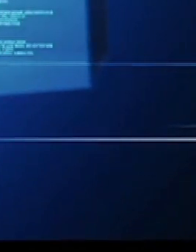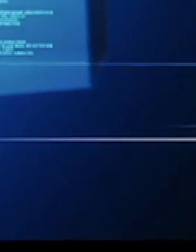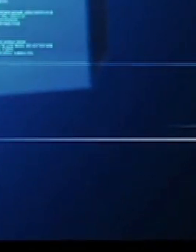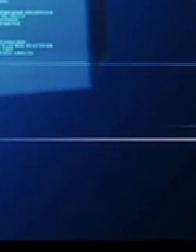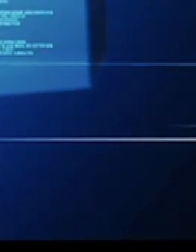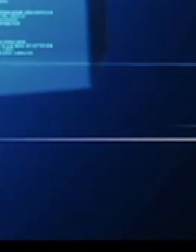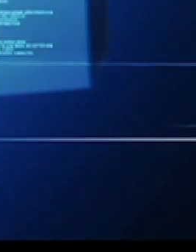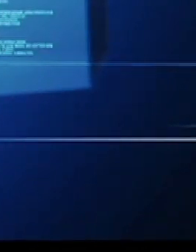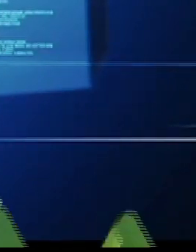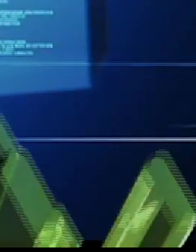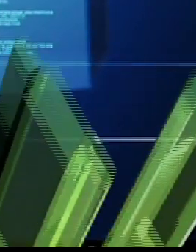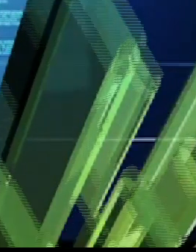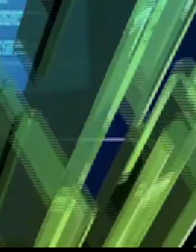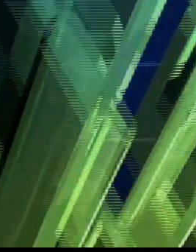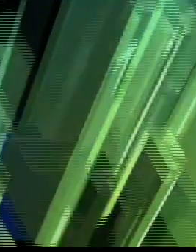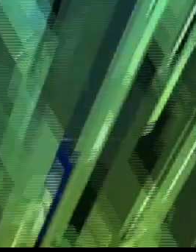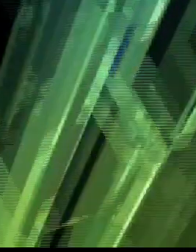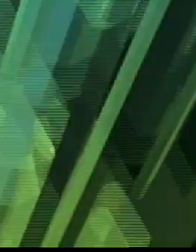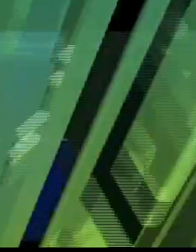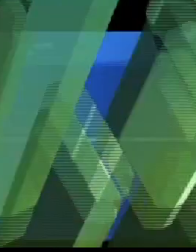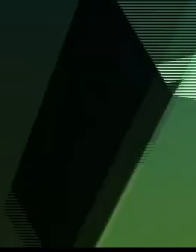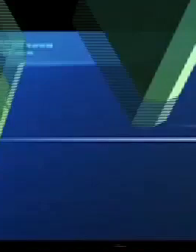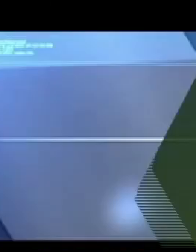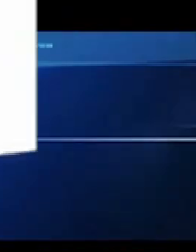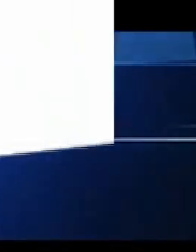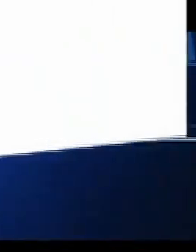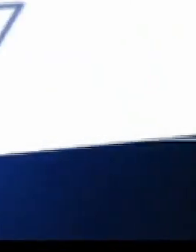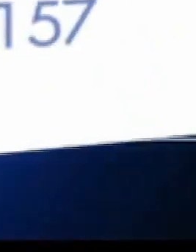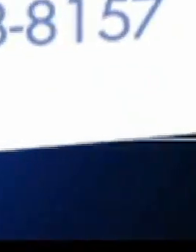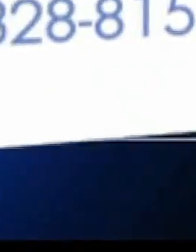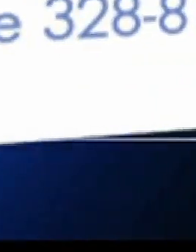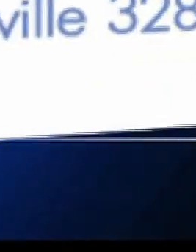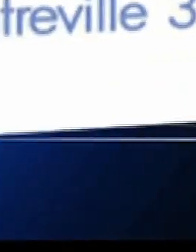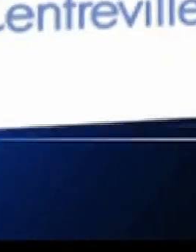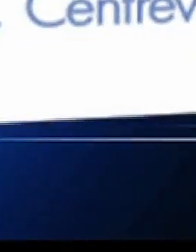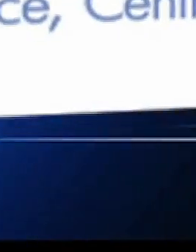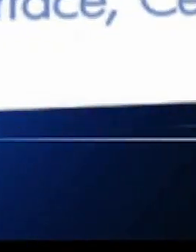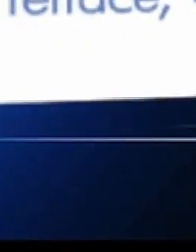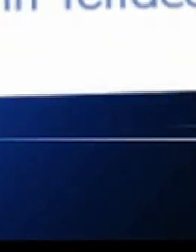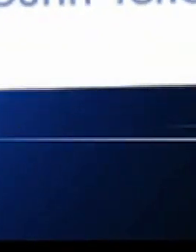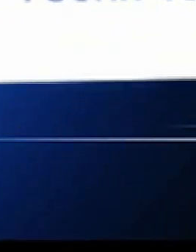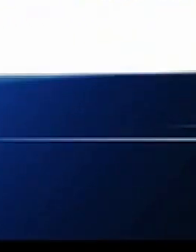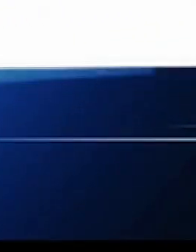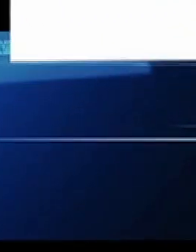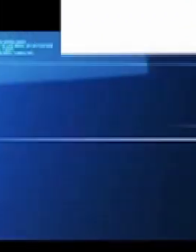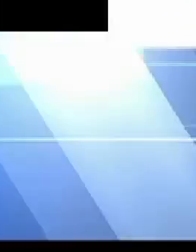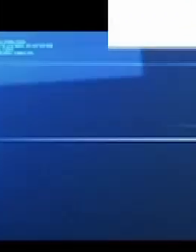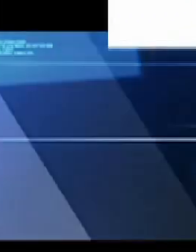This is ZNS Total Sports, brought to you by Fourth Terrace Diagnostic Center.